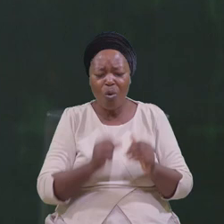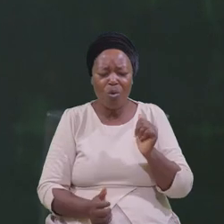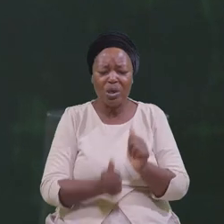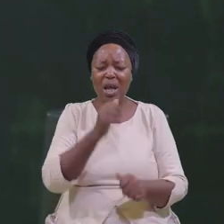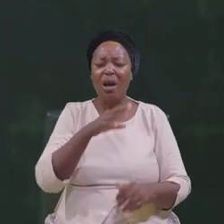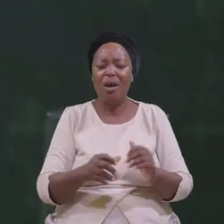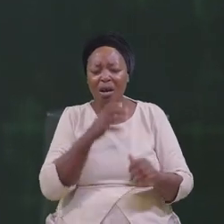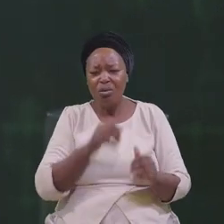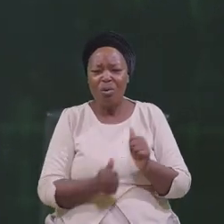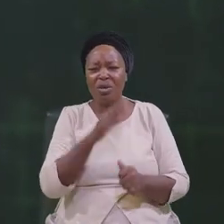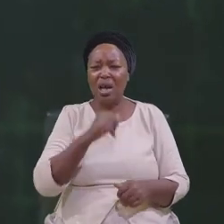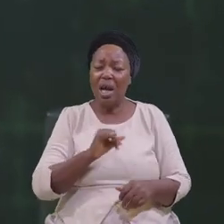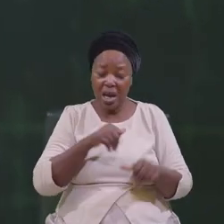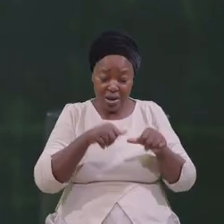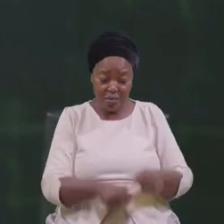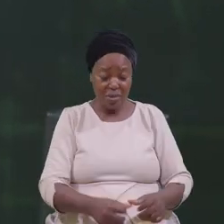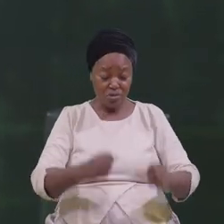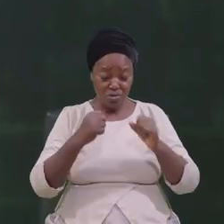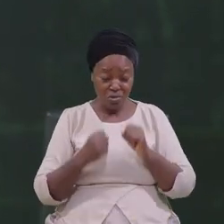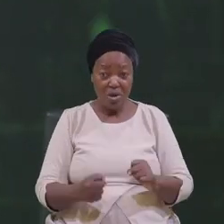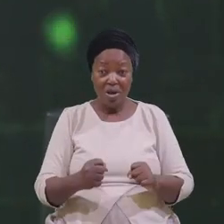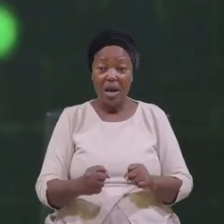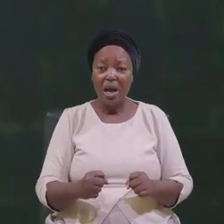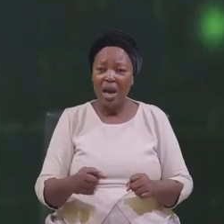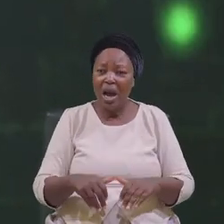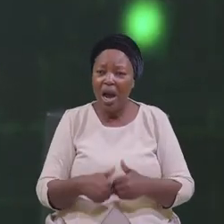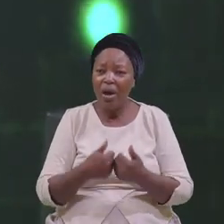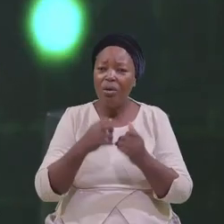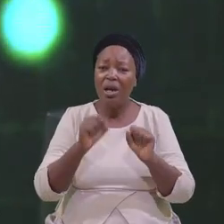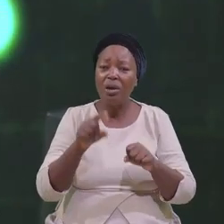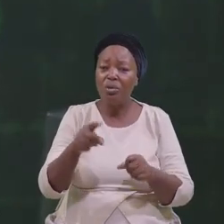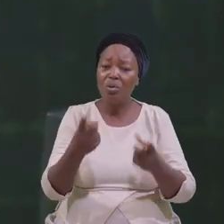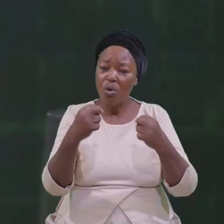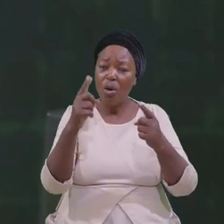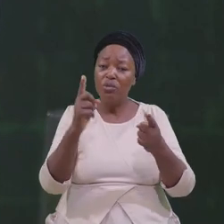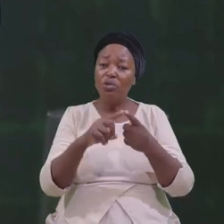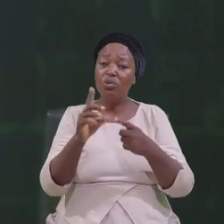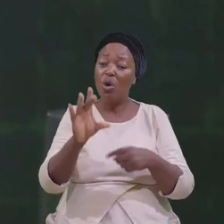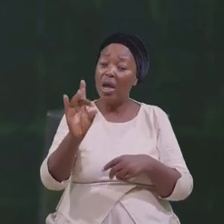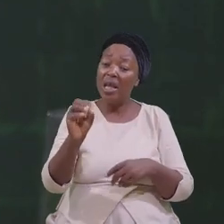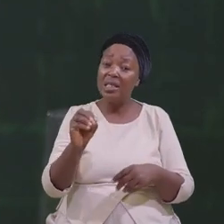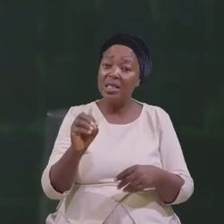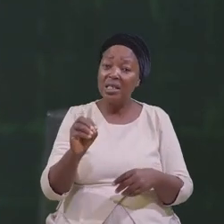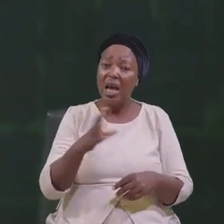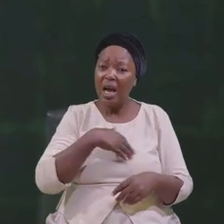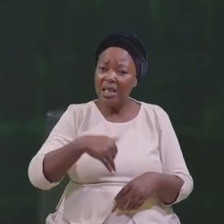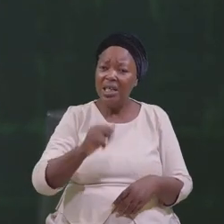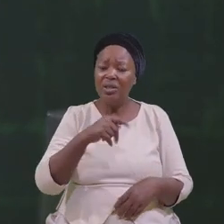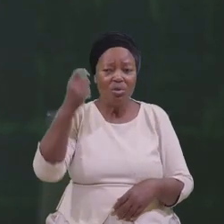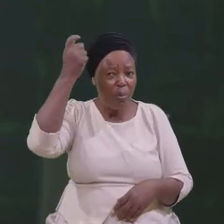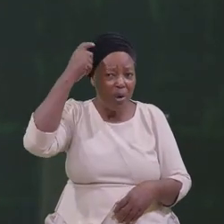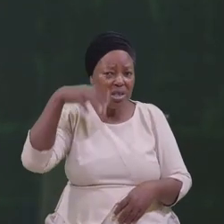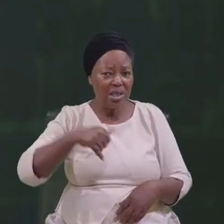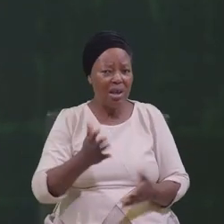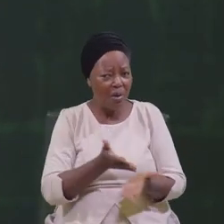provided for. How do you want to come to your 80s and your brain is still correct?